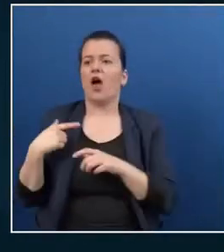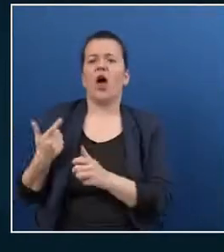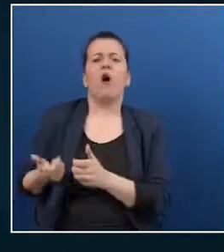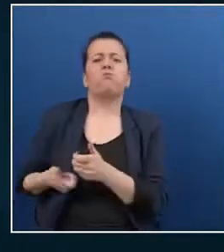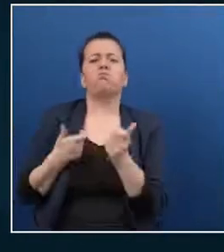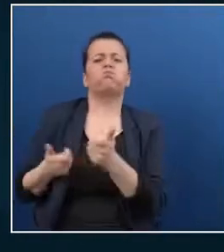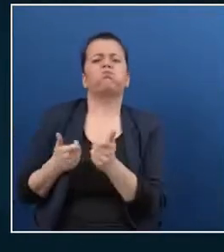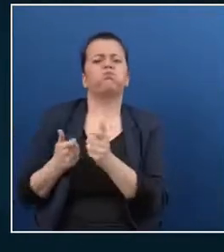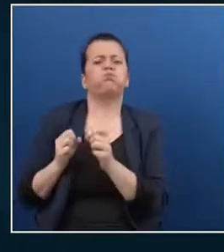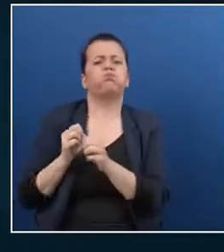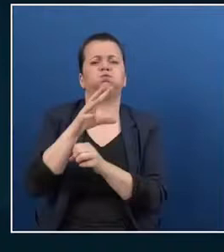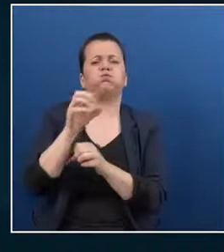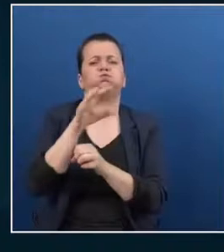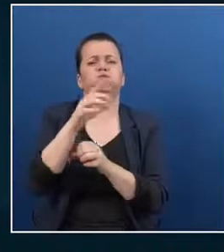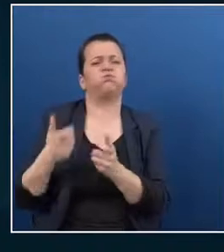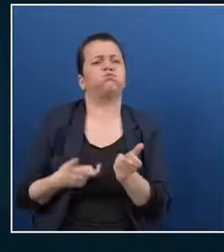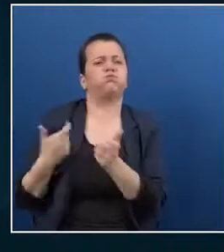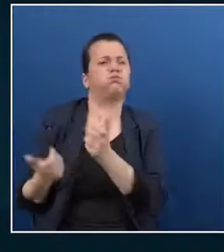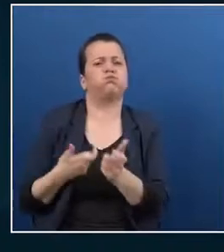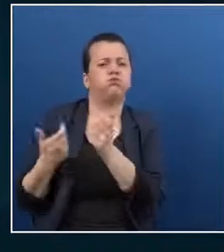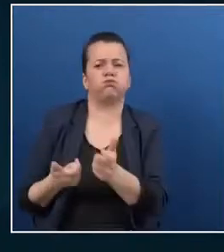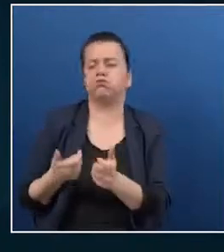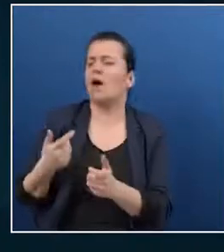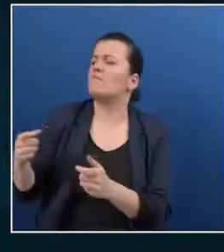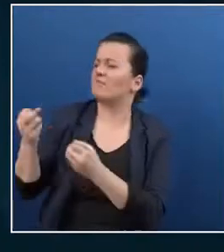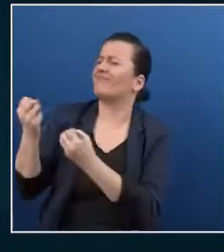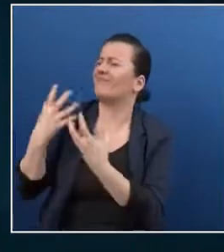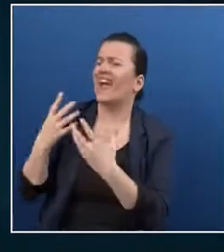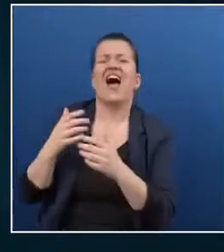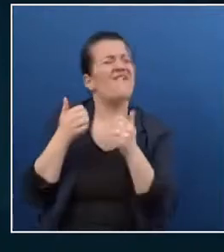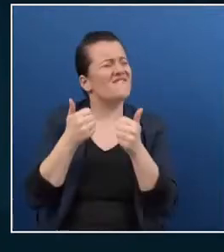and, they said, "Oh, everything's fine. Everybody